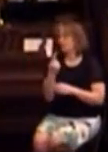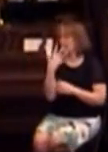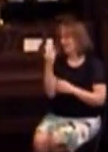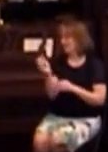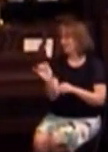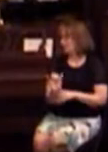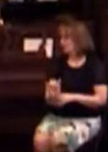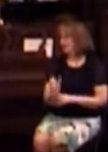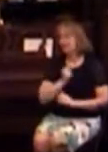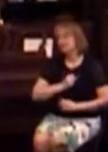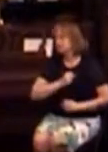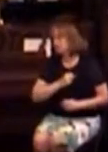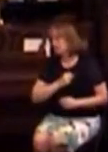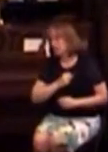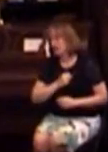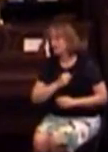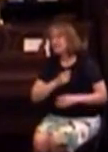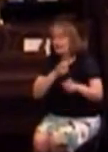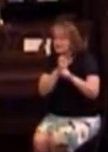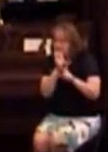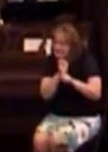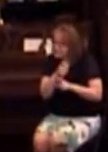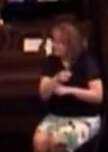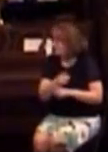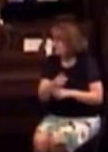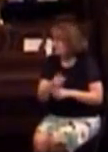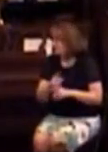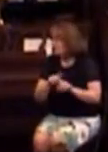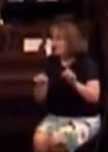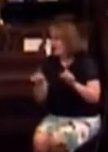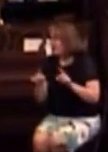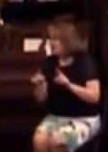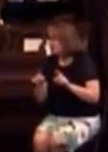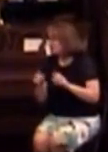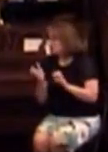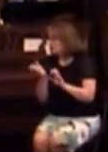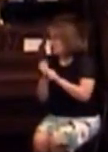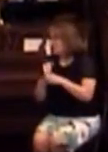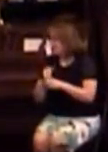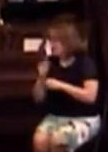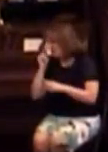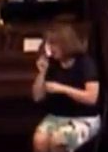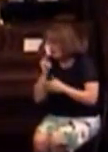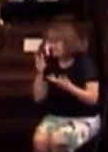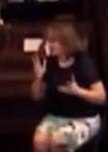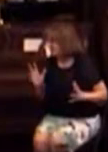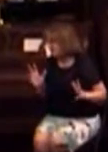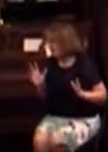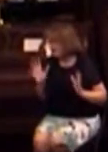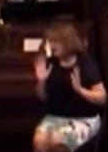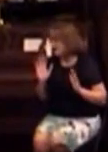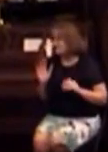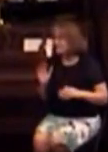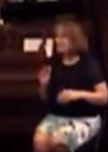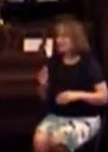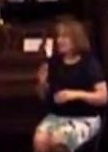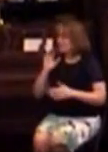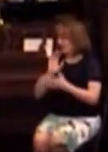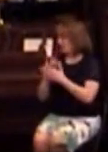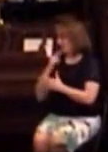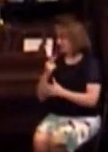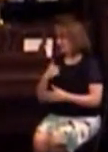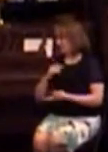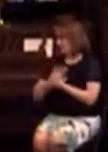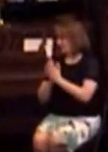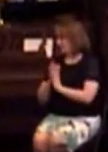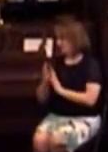I tease you, I have no self-control, and Deanna tells me it's getting worse as I'm getting older. It's just getting worse. That's why attendance is just going